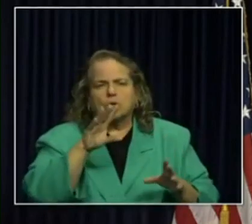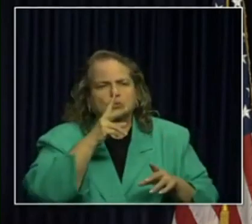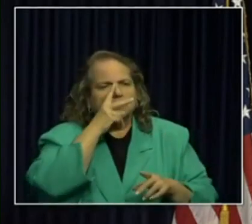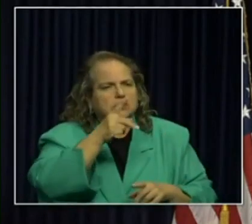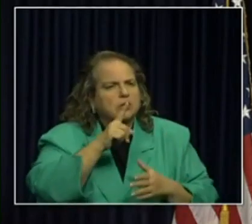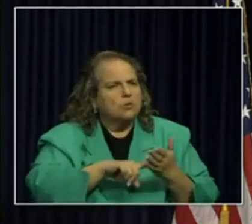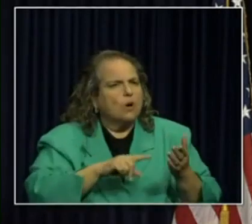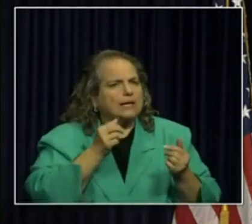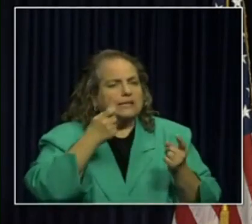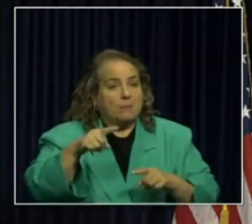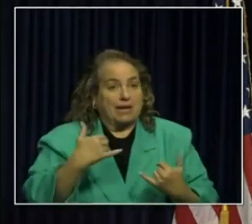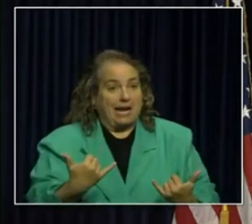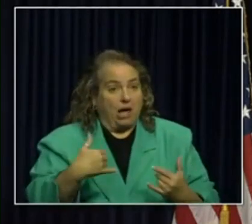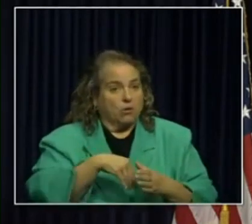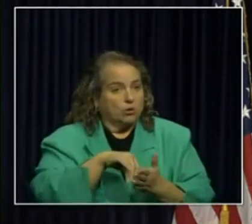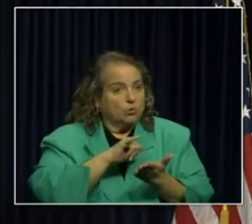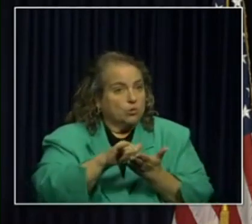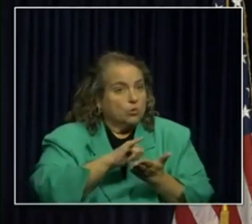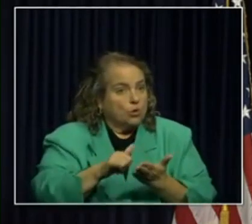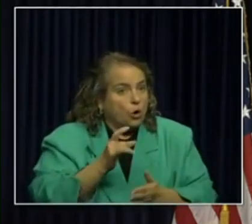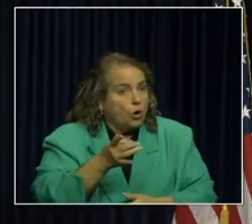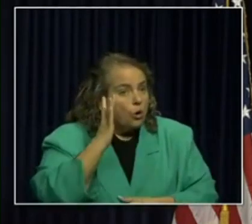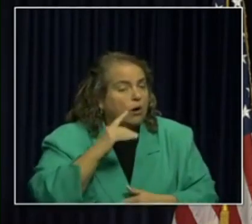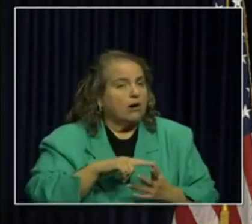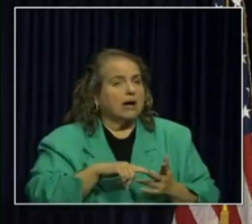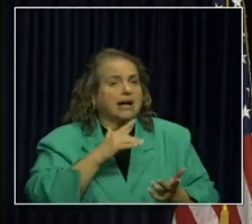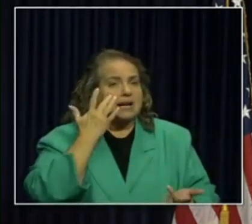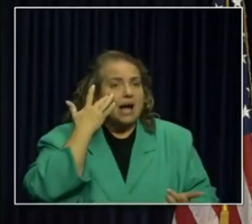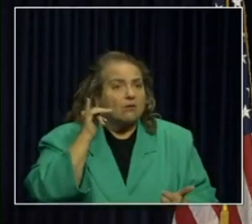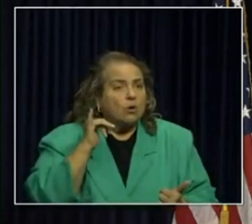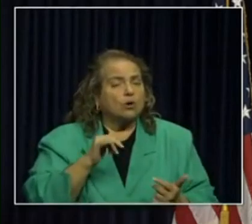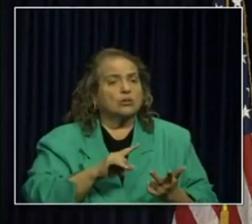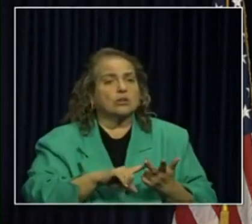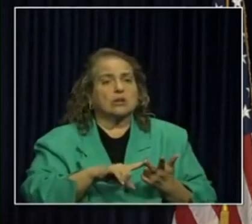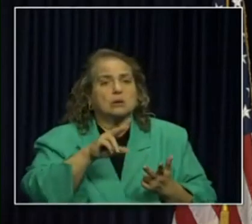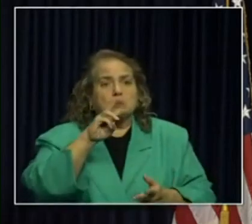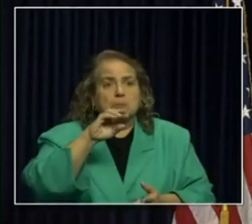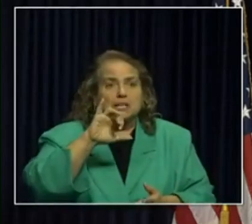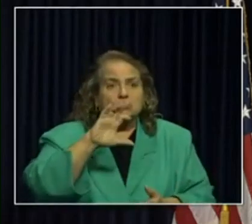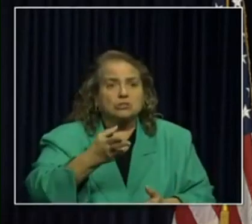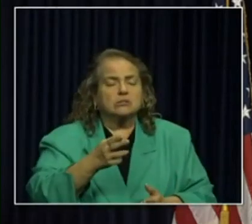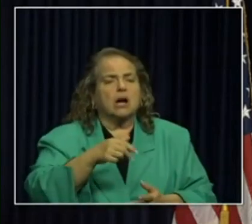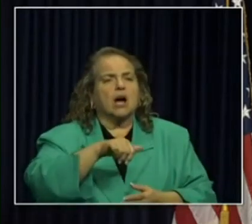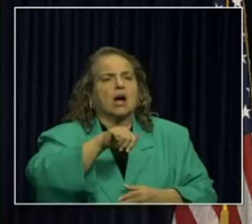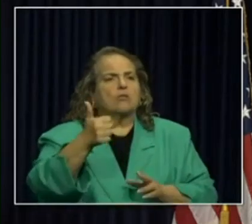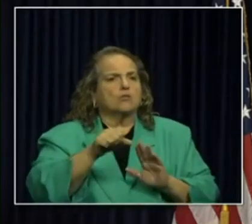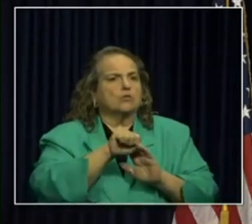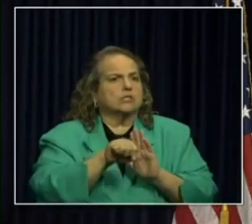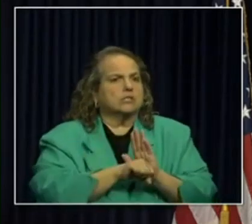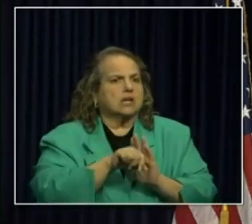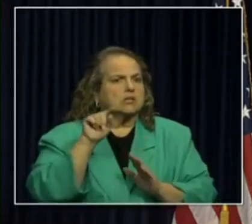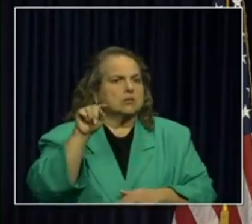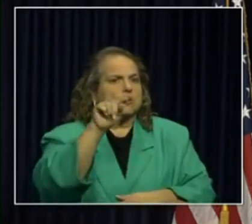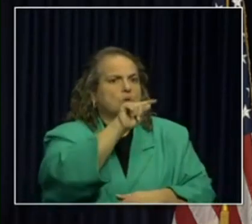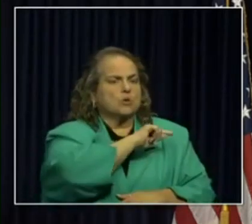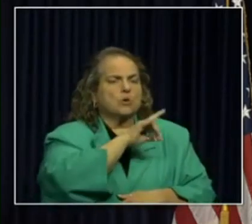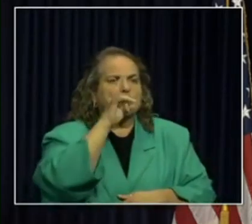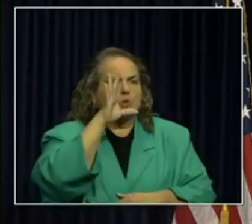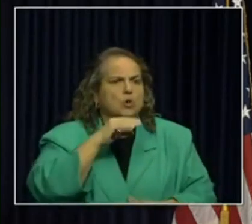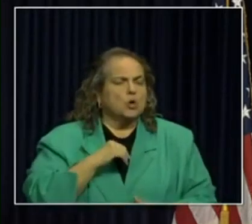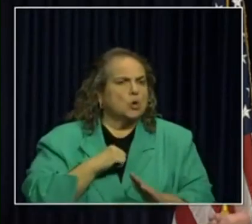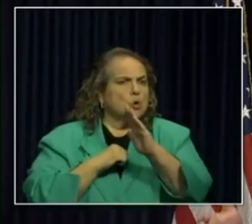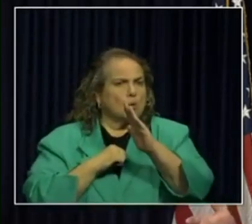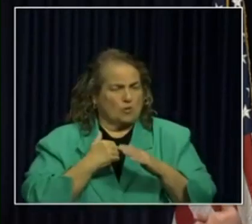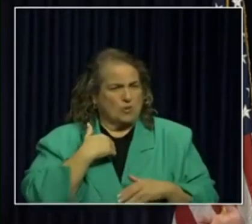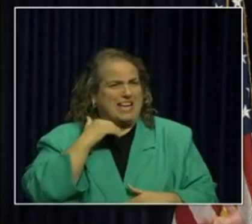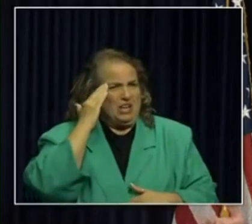going on in New York or California or Michigan or so many other places. We know what we're up against